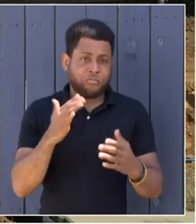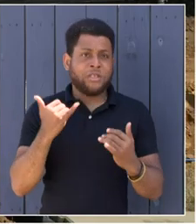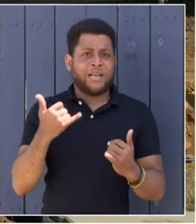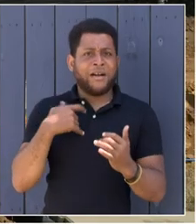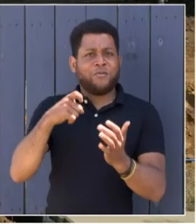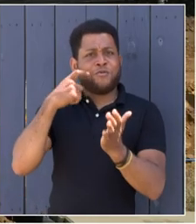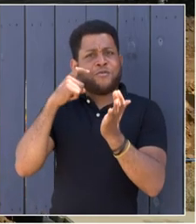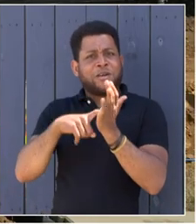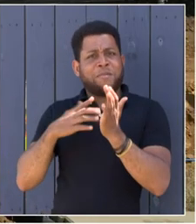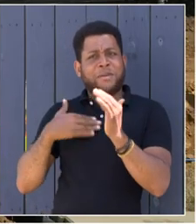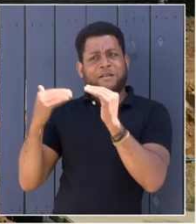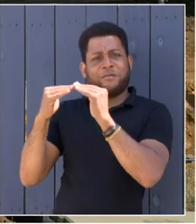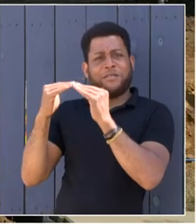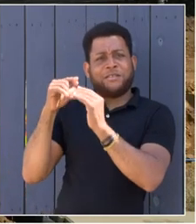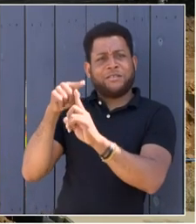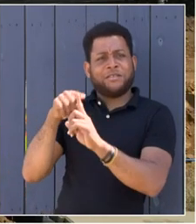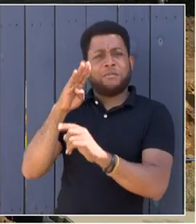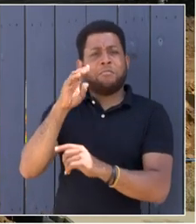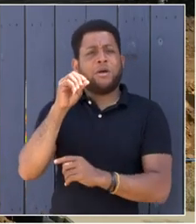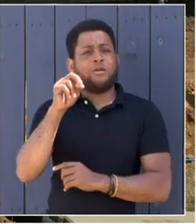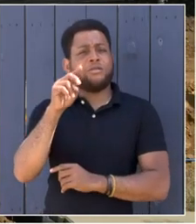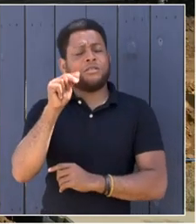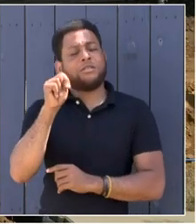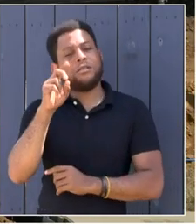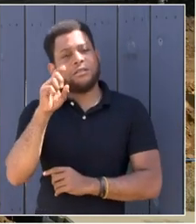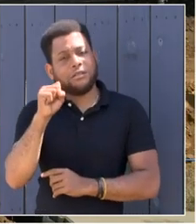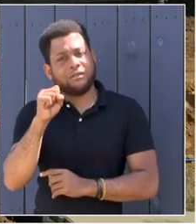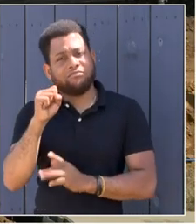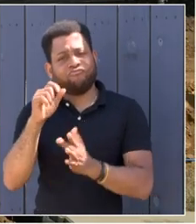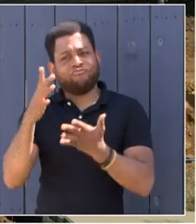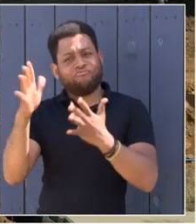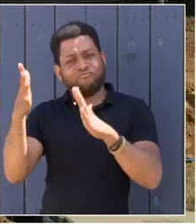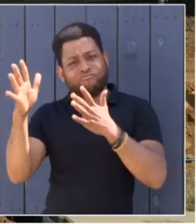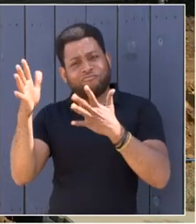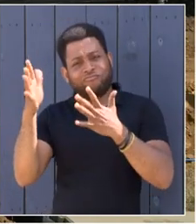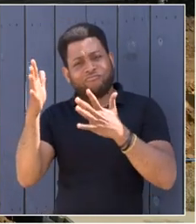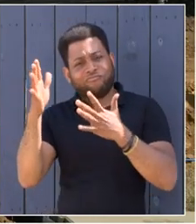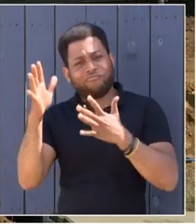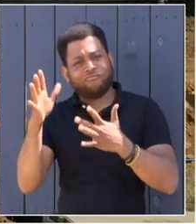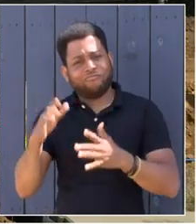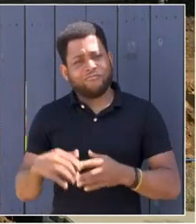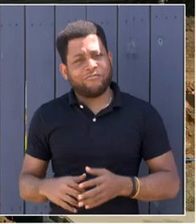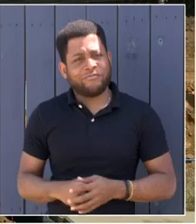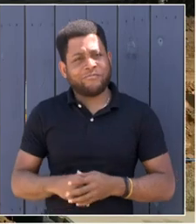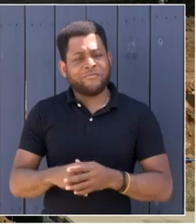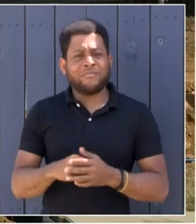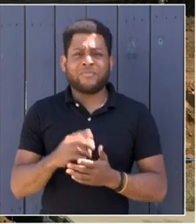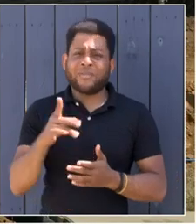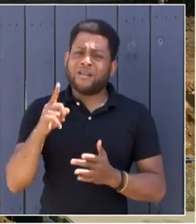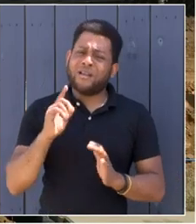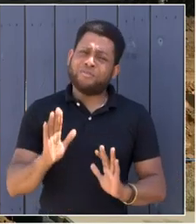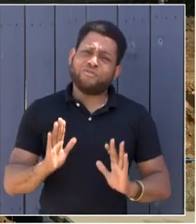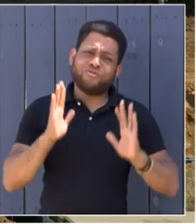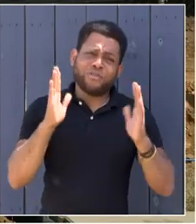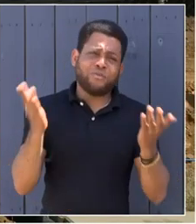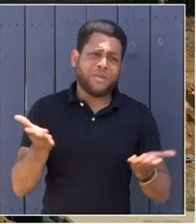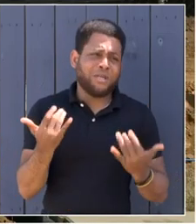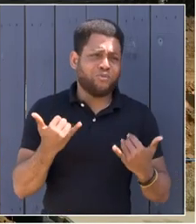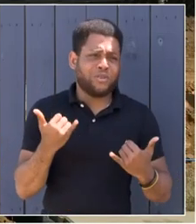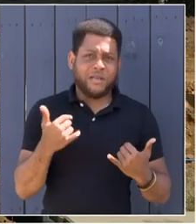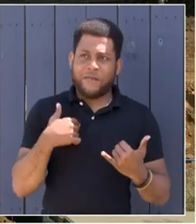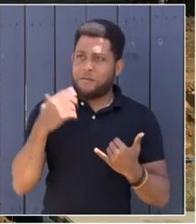of applause for all the work that she does. It really is good to be with you today on this beautiful day in Ward